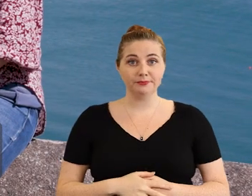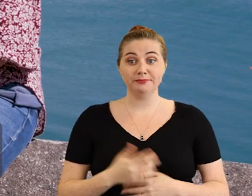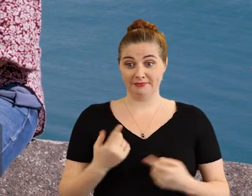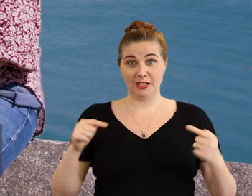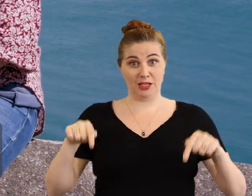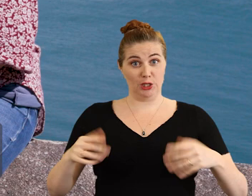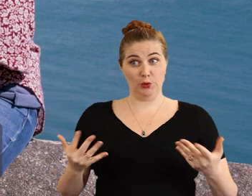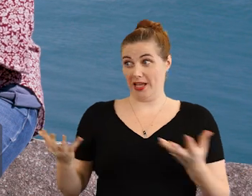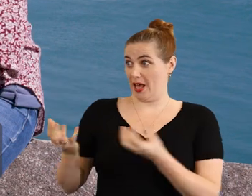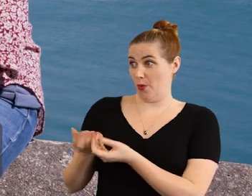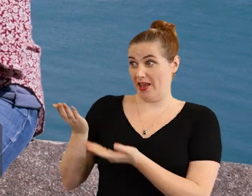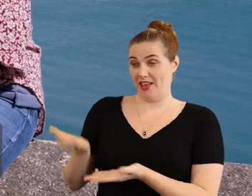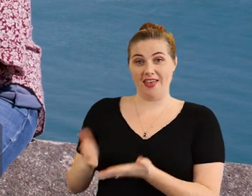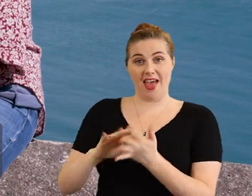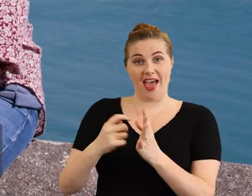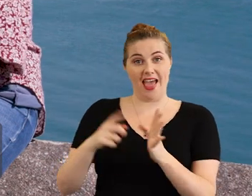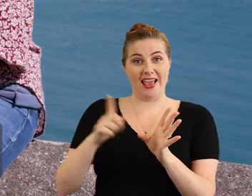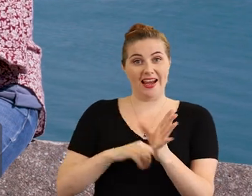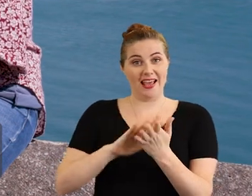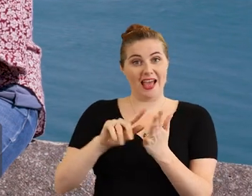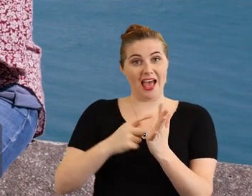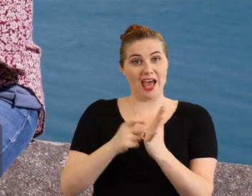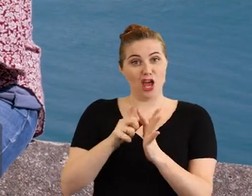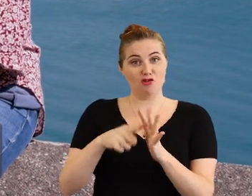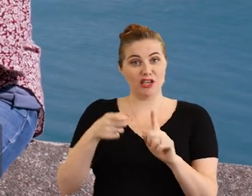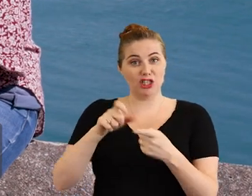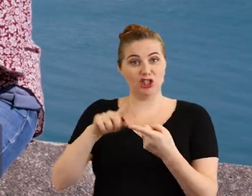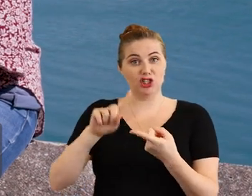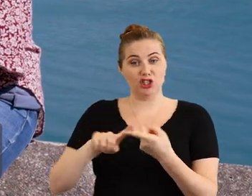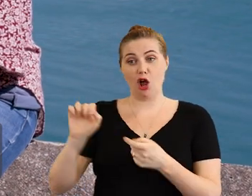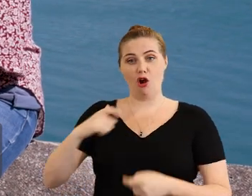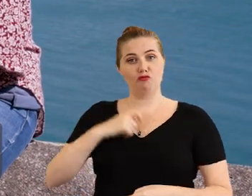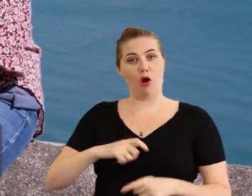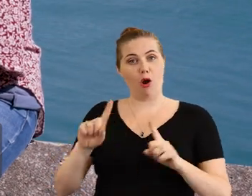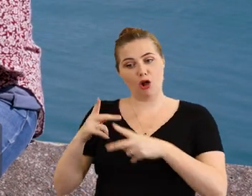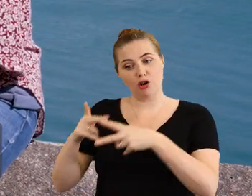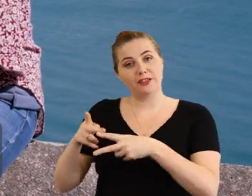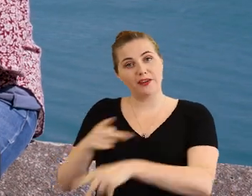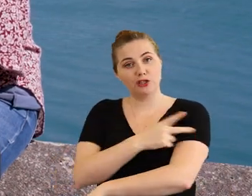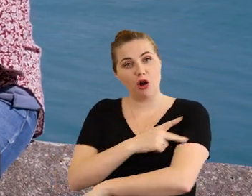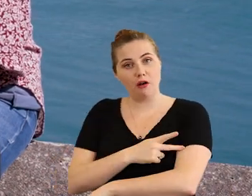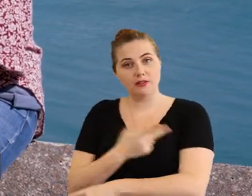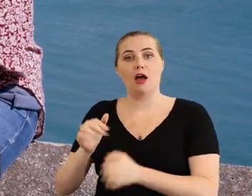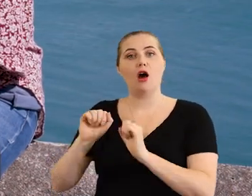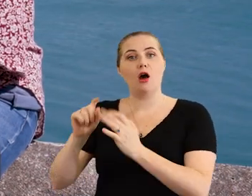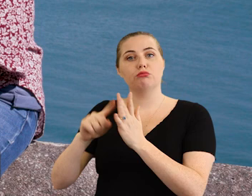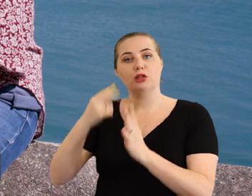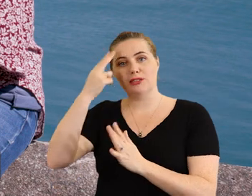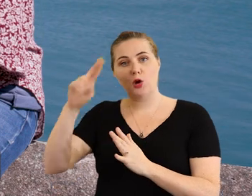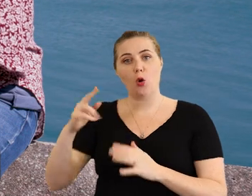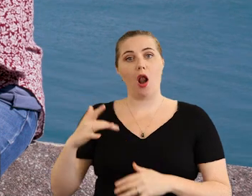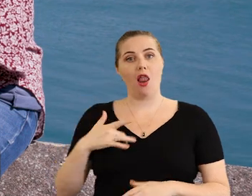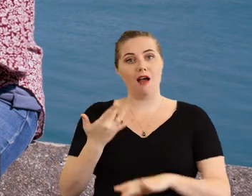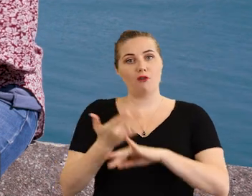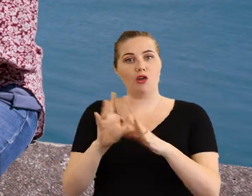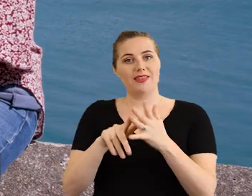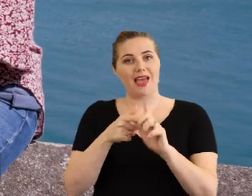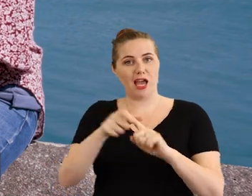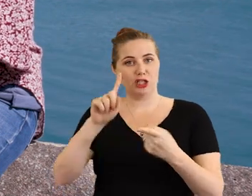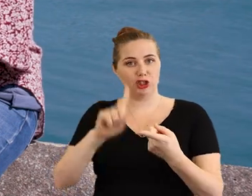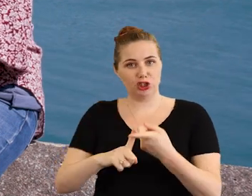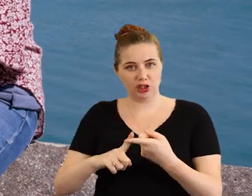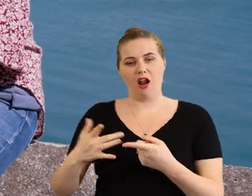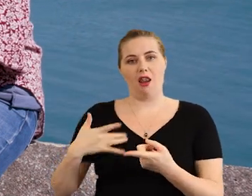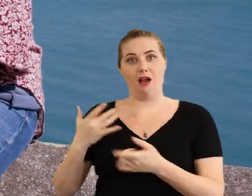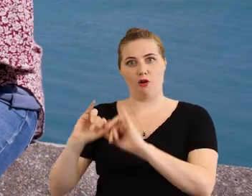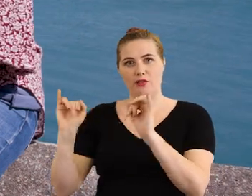today I'm here with Hayley Herridge, a conservation officer from the Life on the Edge project, which is